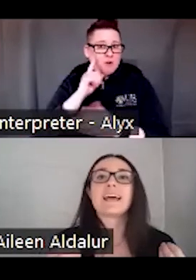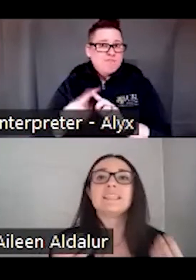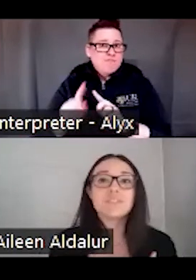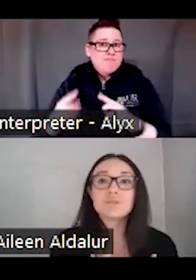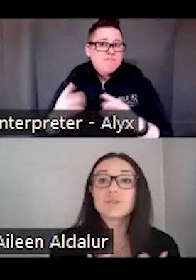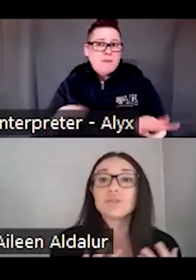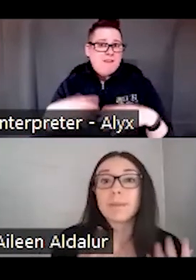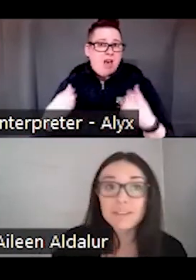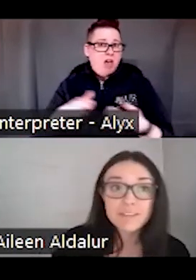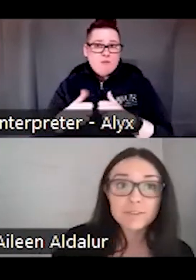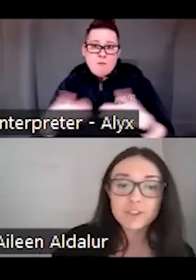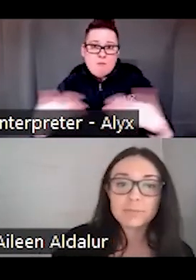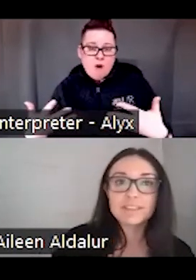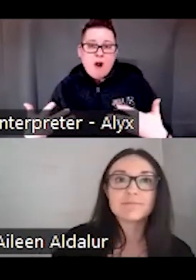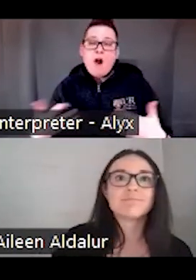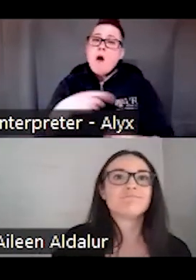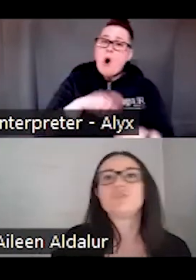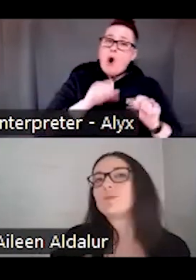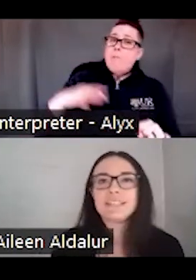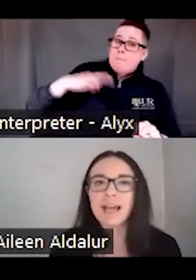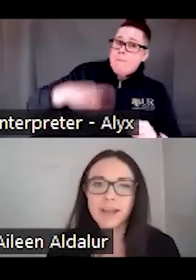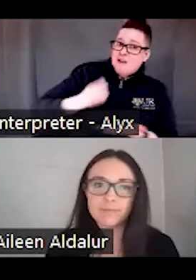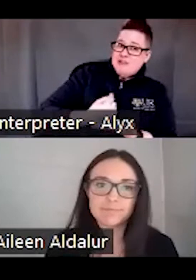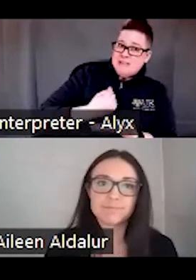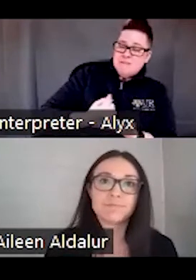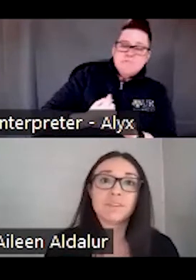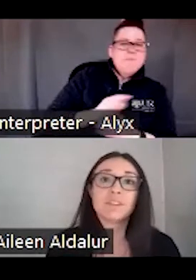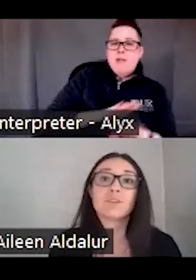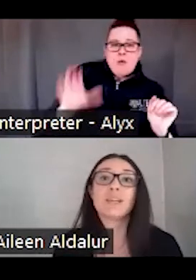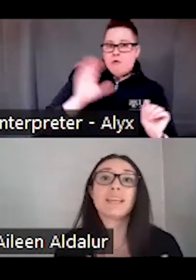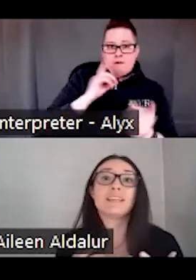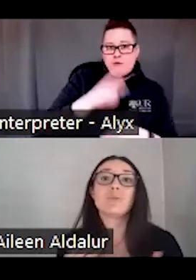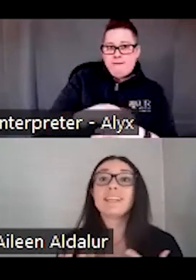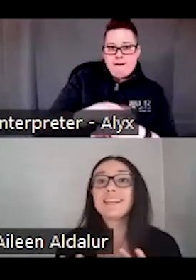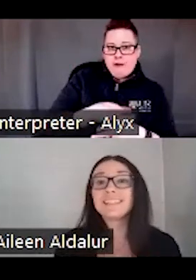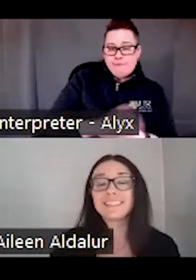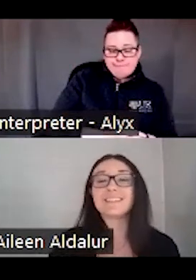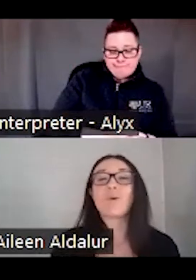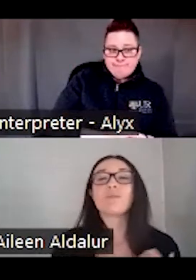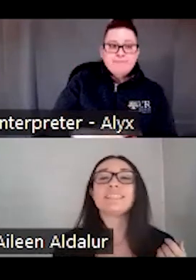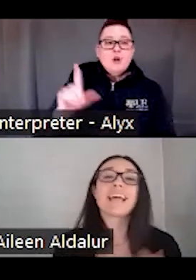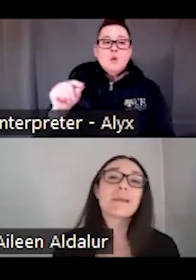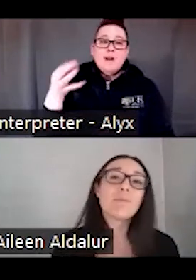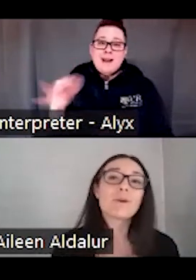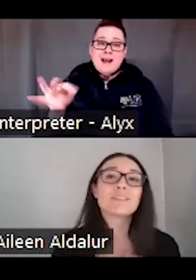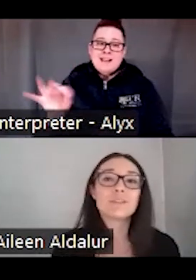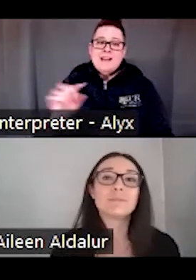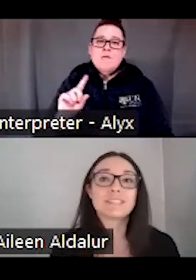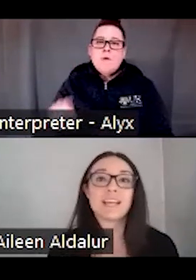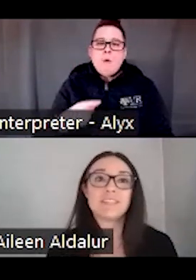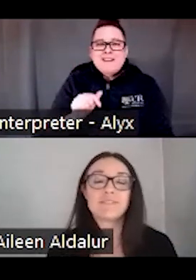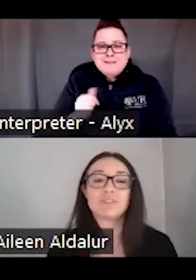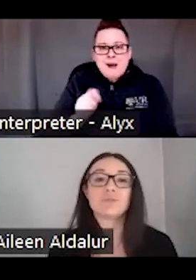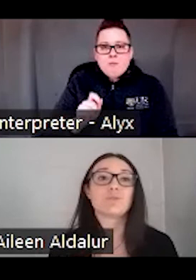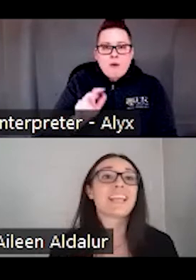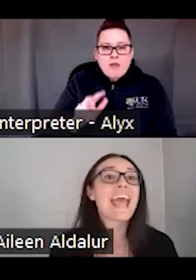is that individuals who could benefit from treatment do not seek out care. So in 2019, only